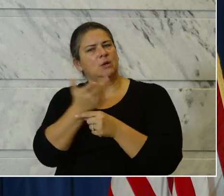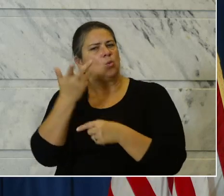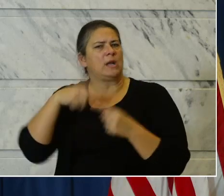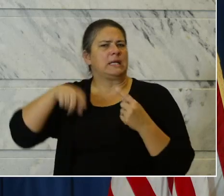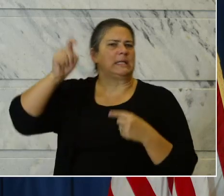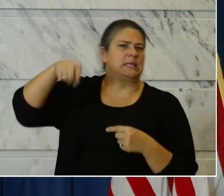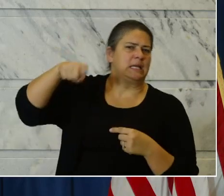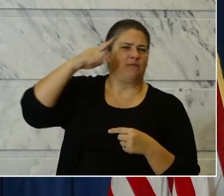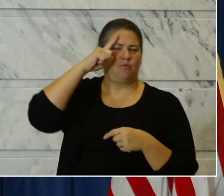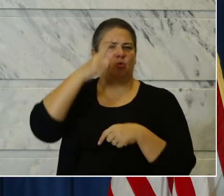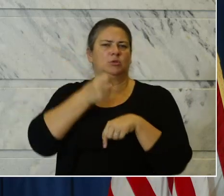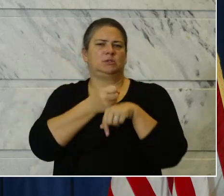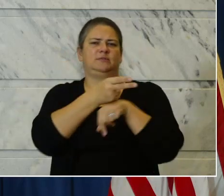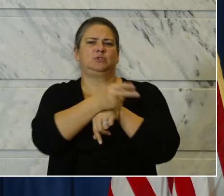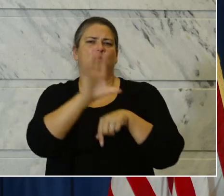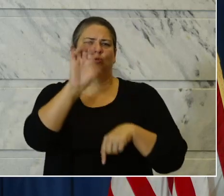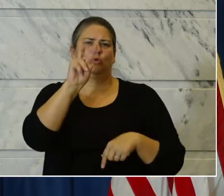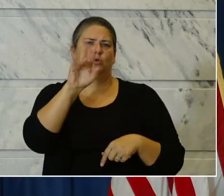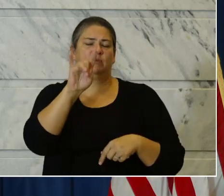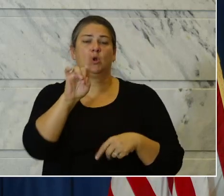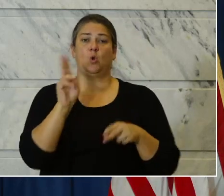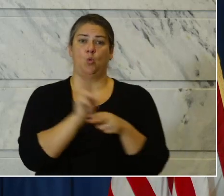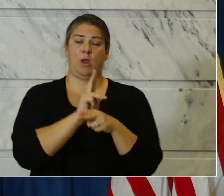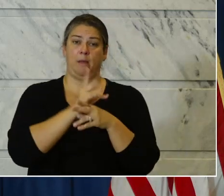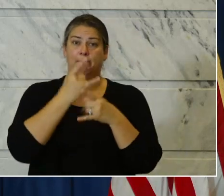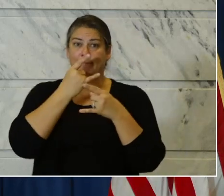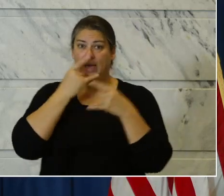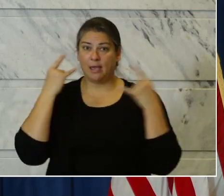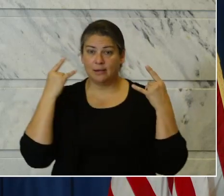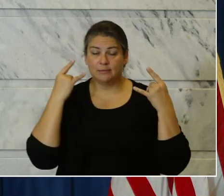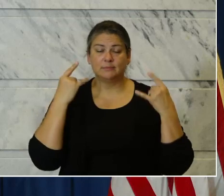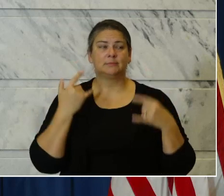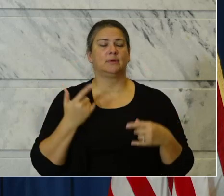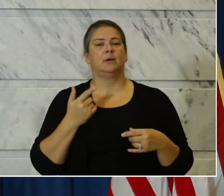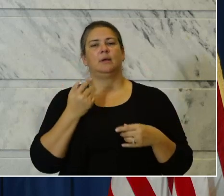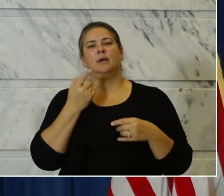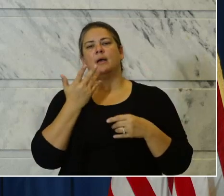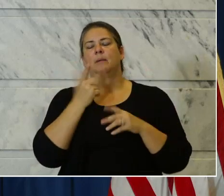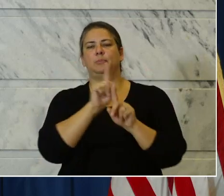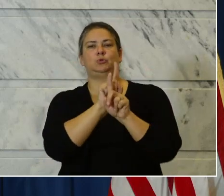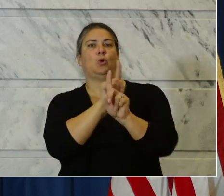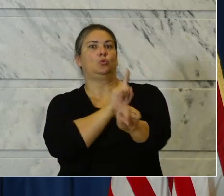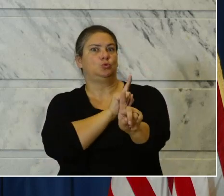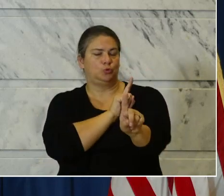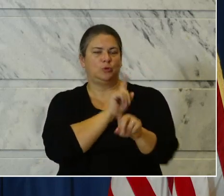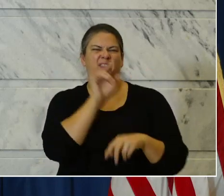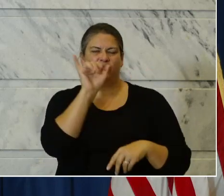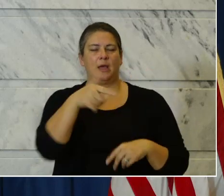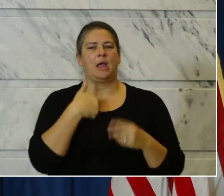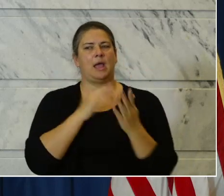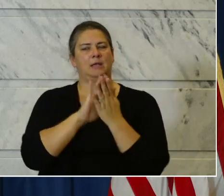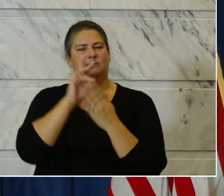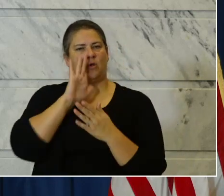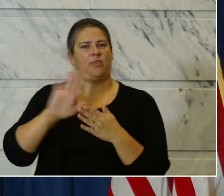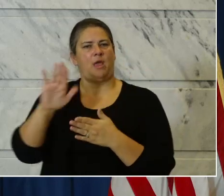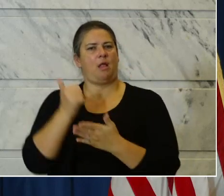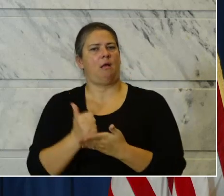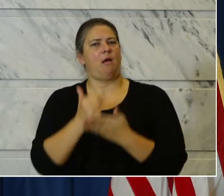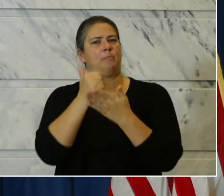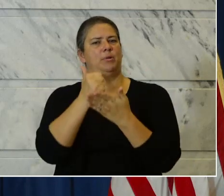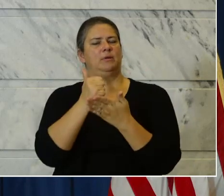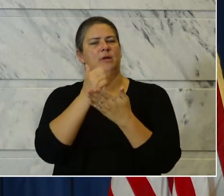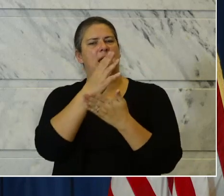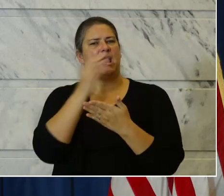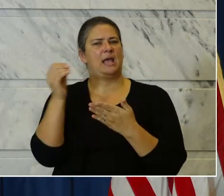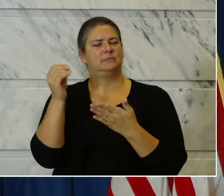defeat COVID-19, to wear a mask, to engage in social distancing. And then I ask for their help in enforcement as well, that they are on the